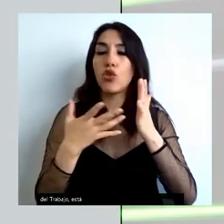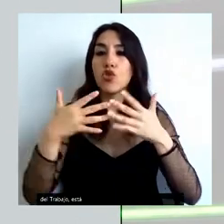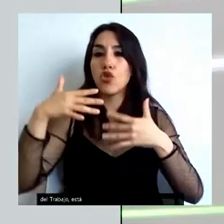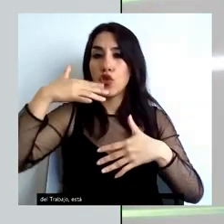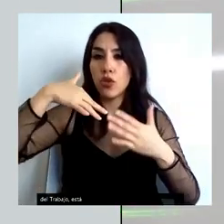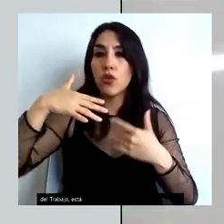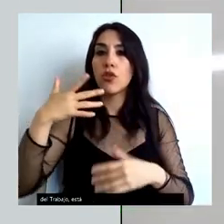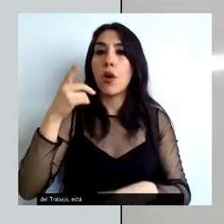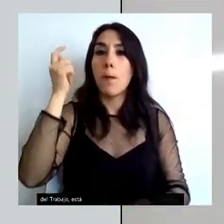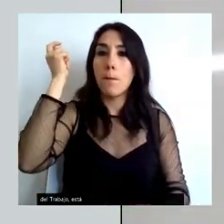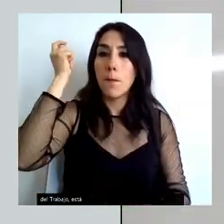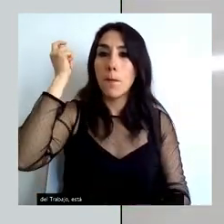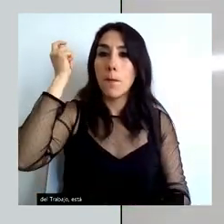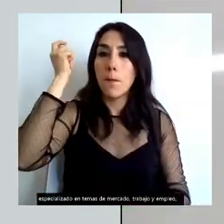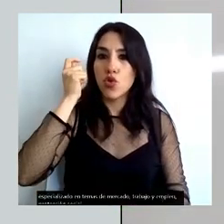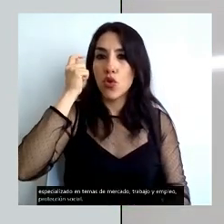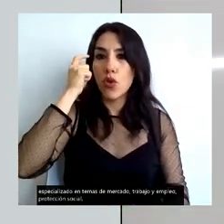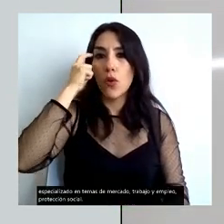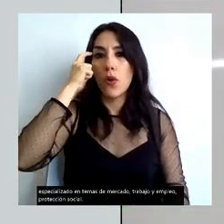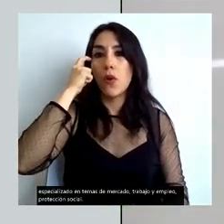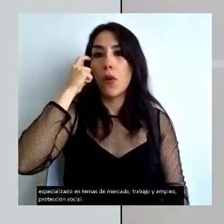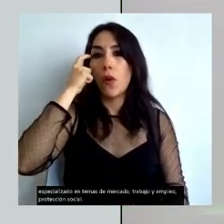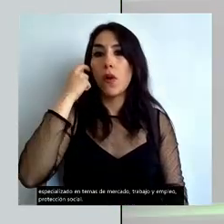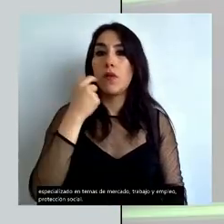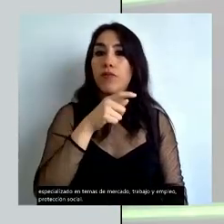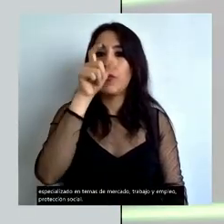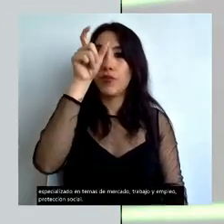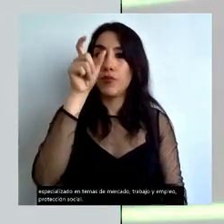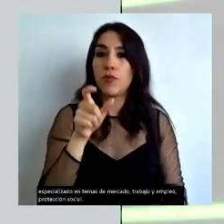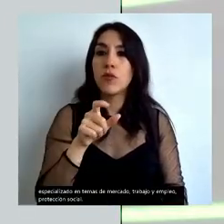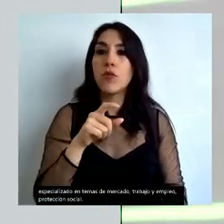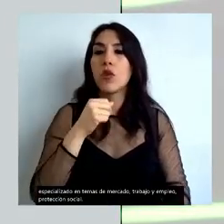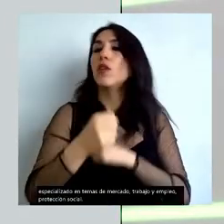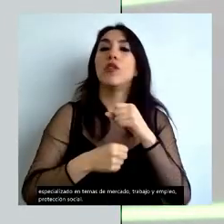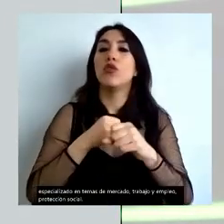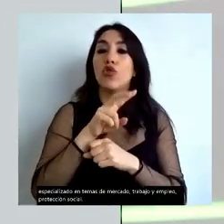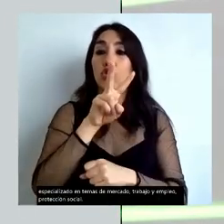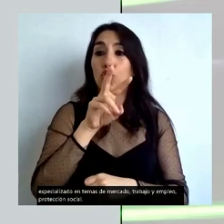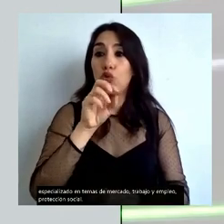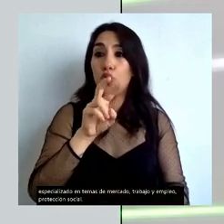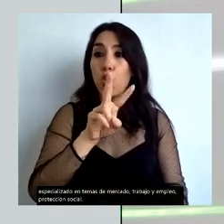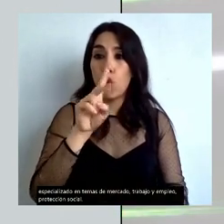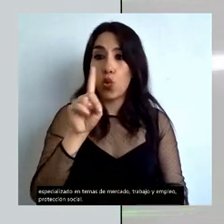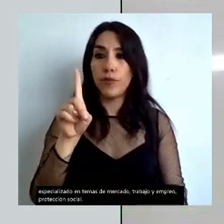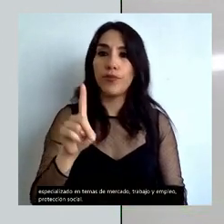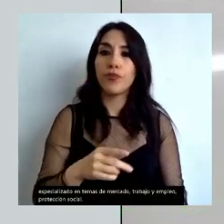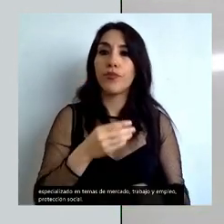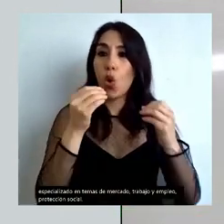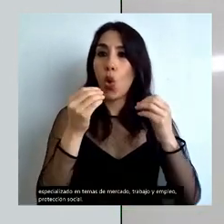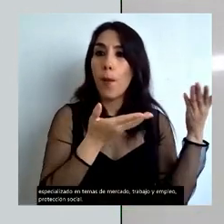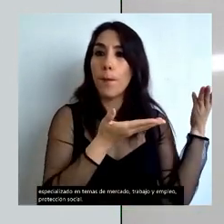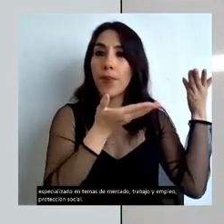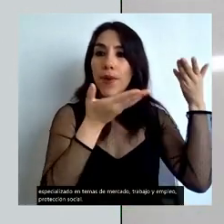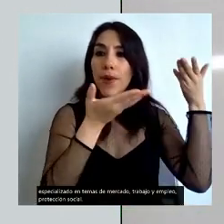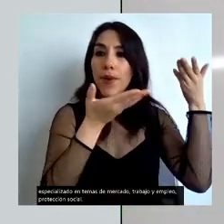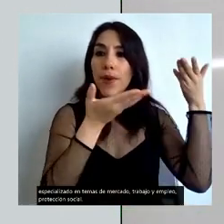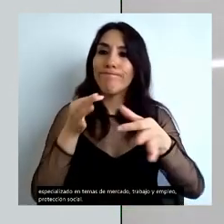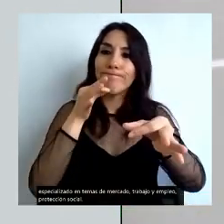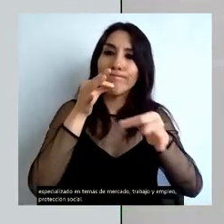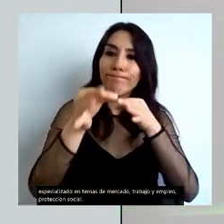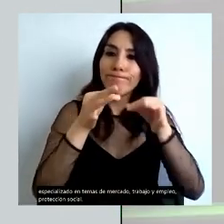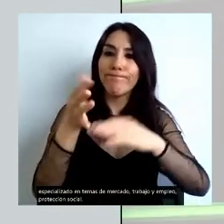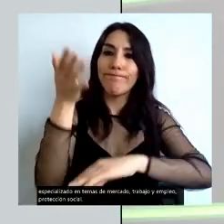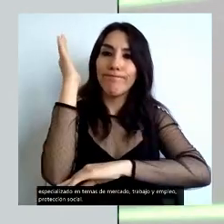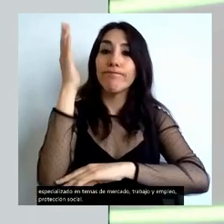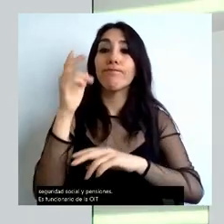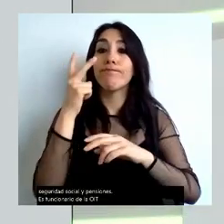an ILO official since 2001. Let's listen to his interesting presentation.